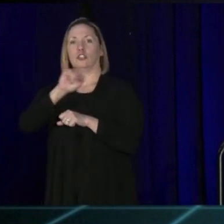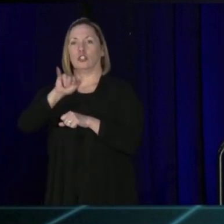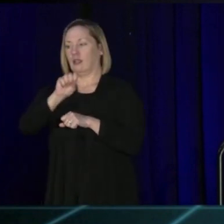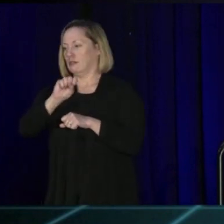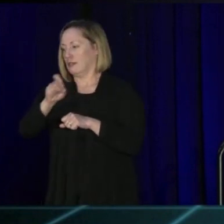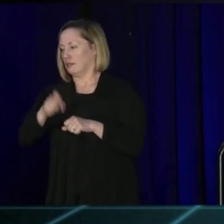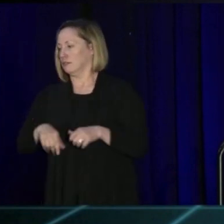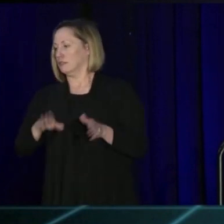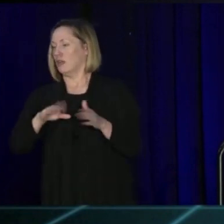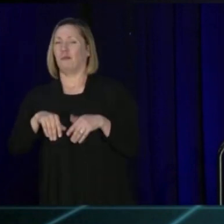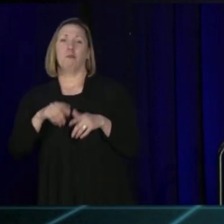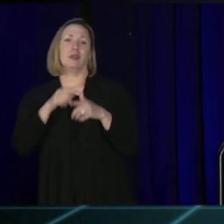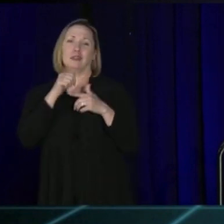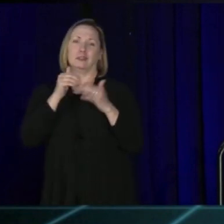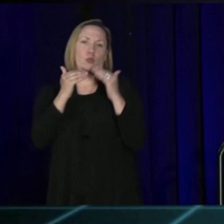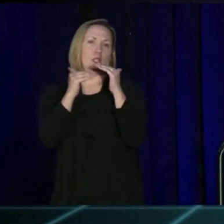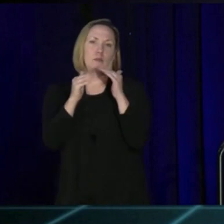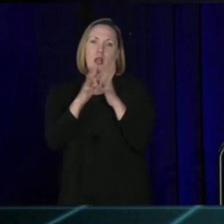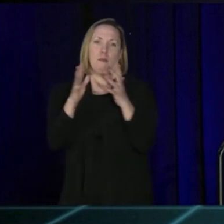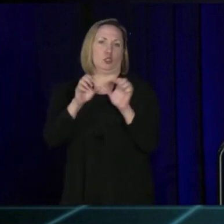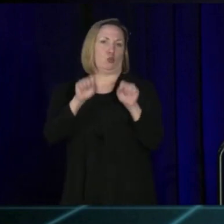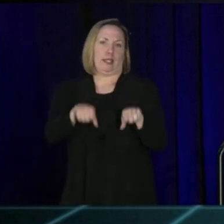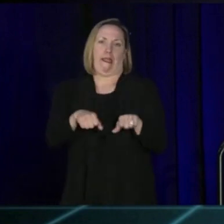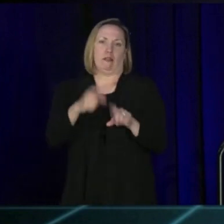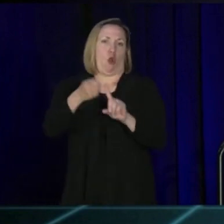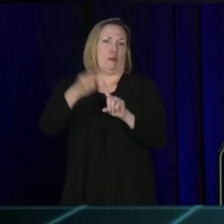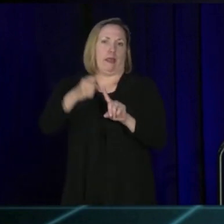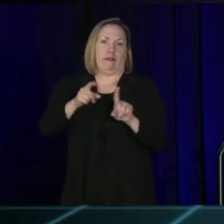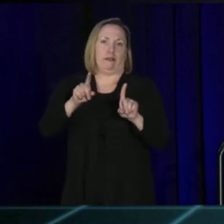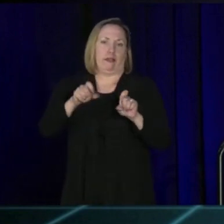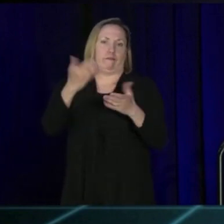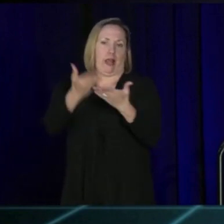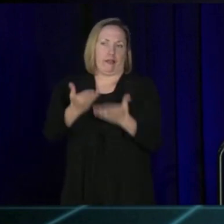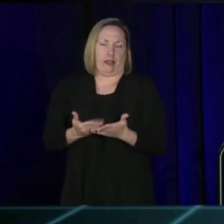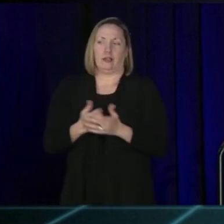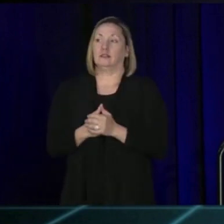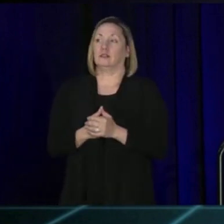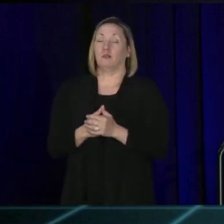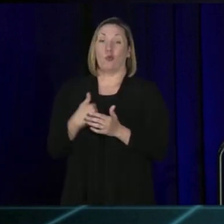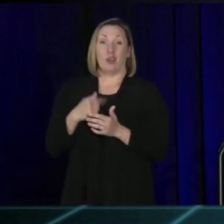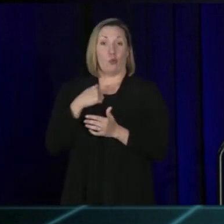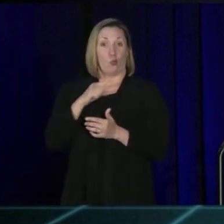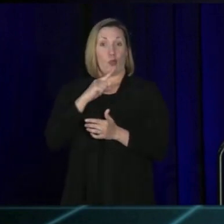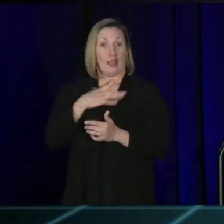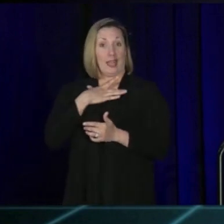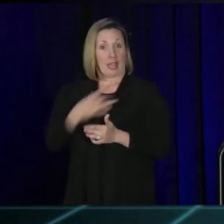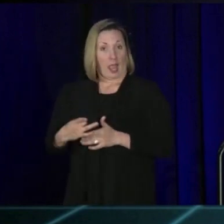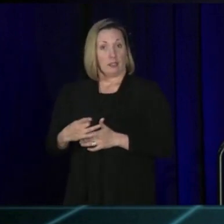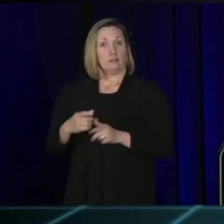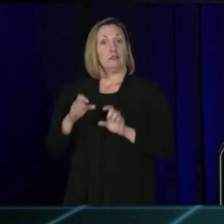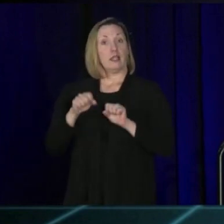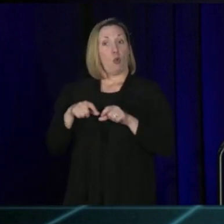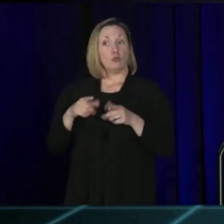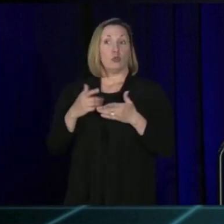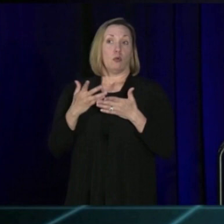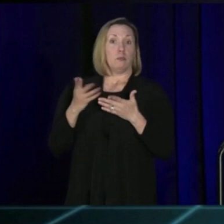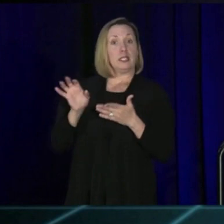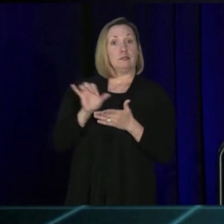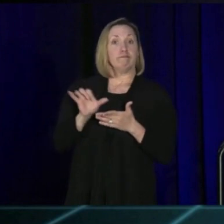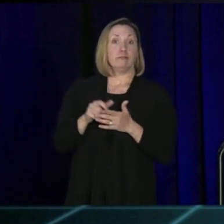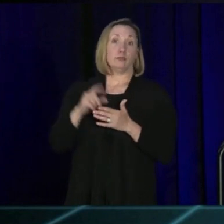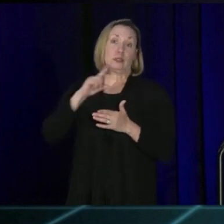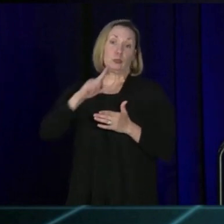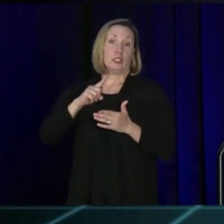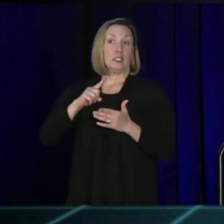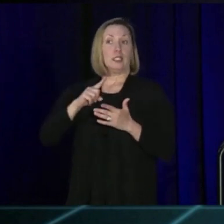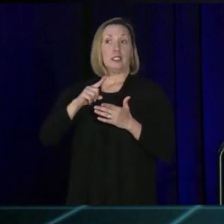validate automatically. Another way that I really like that can also serve as a really gradual